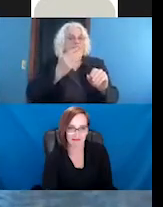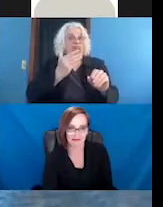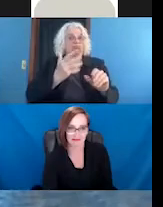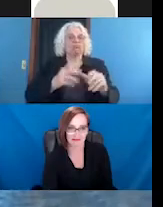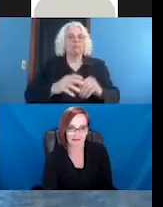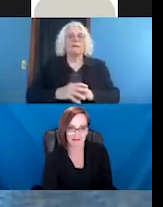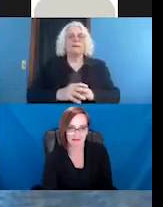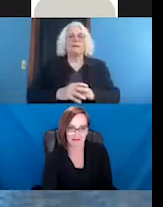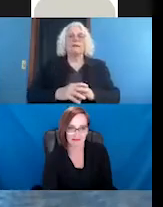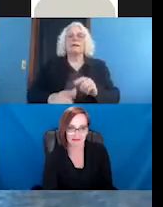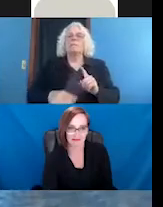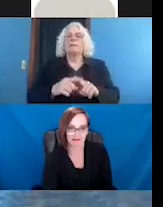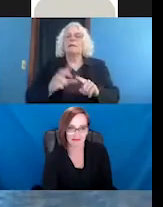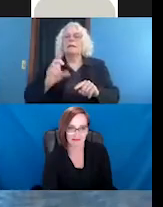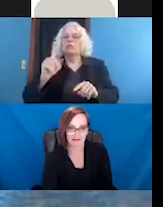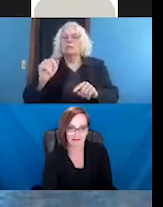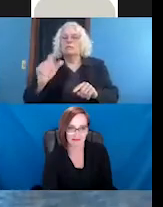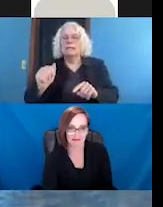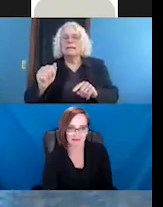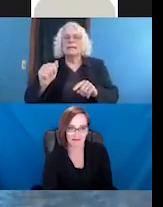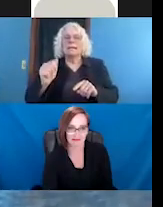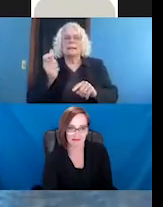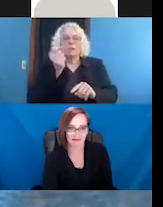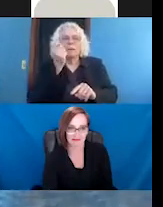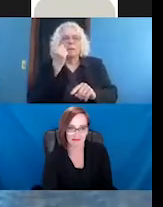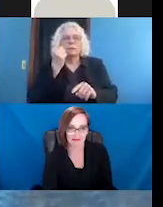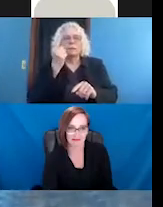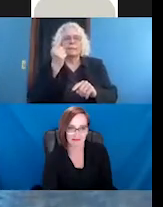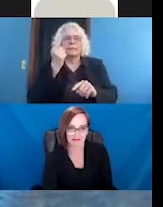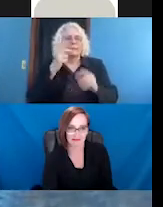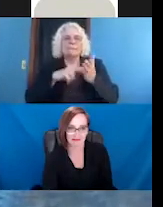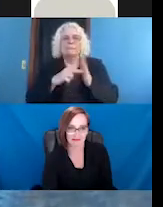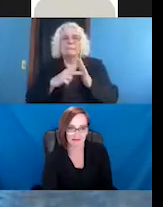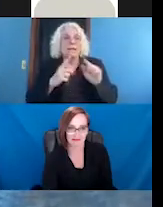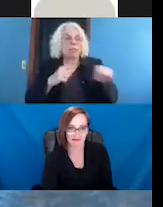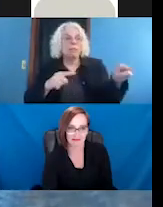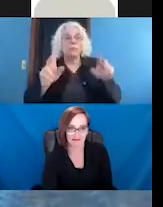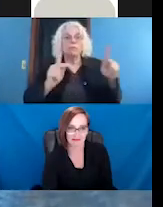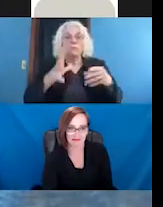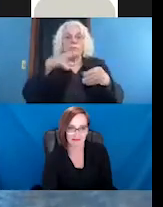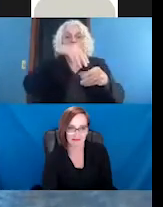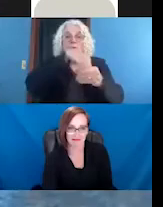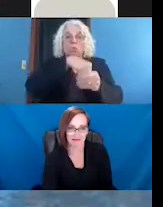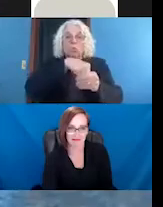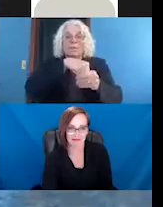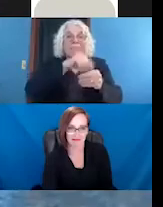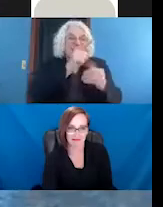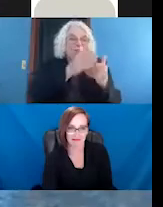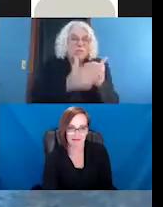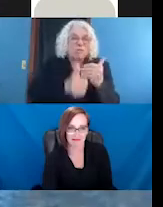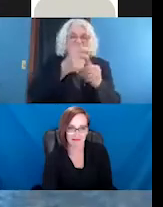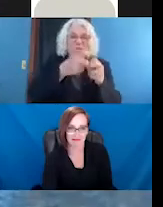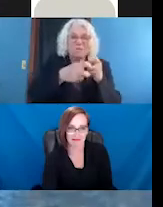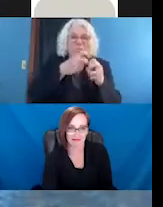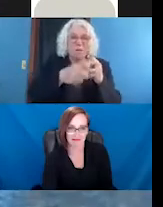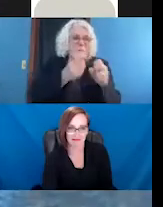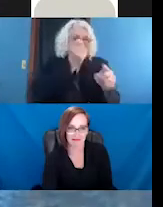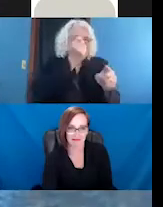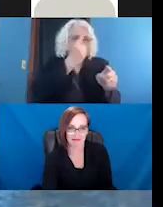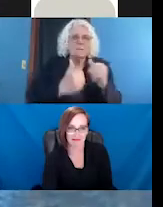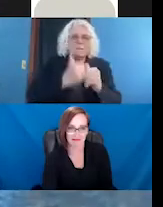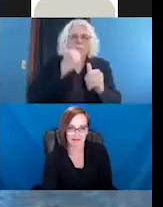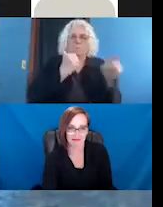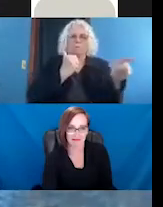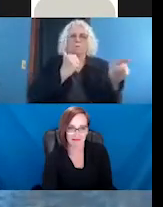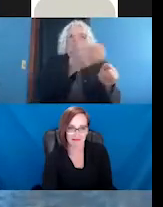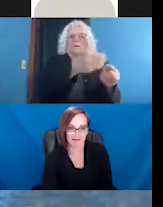better data and better insights by including those most proximate to the issue and most impacted by the issue. So that's my